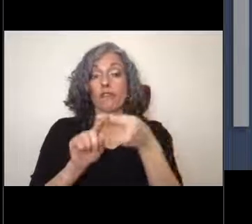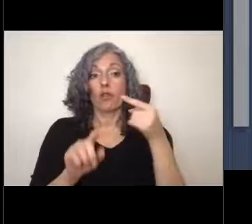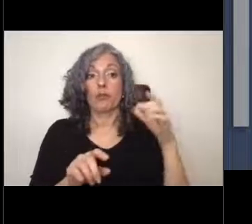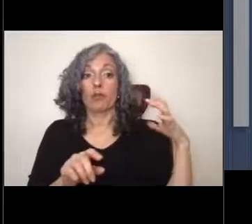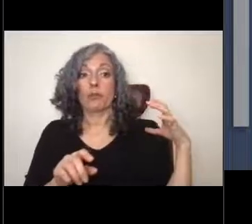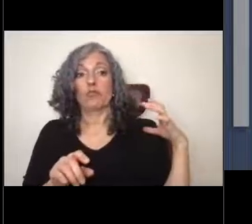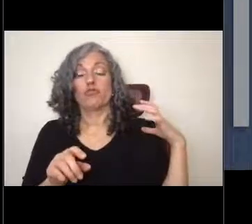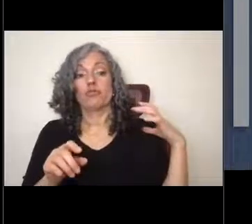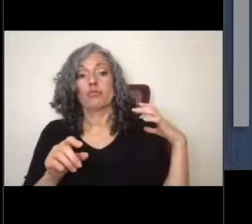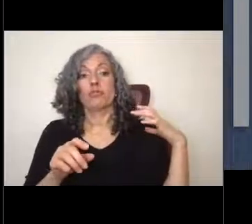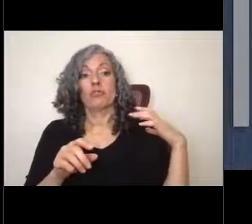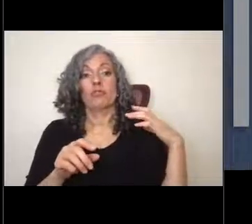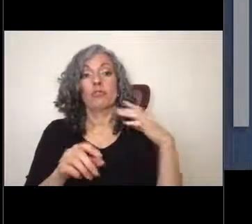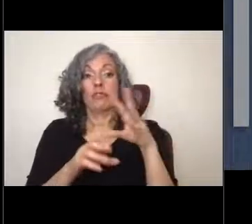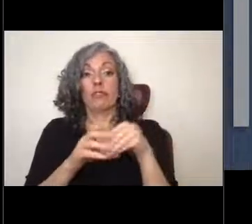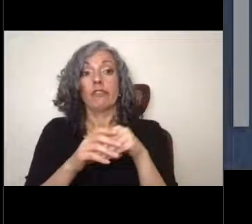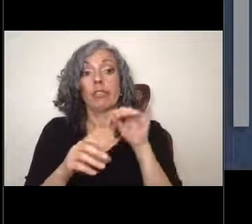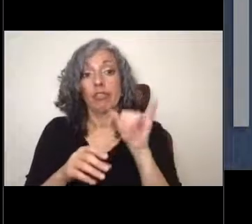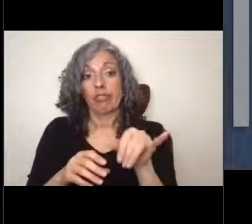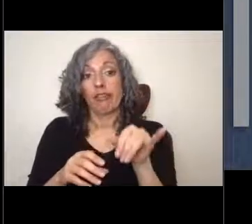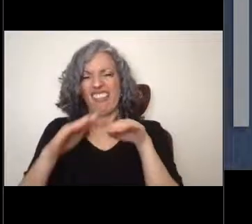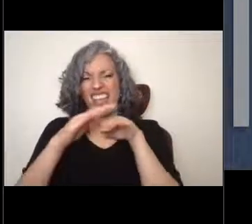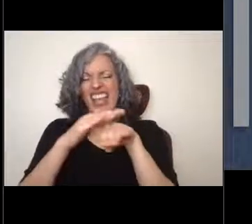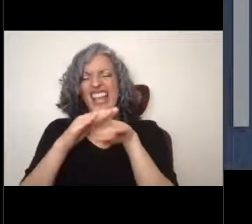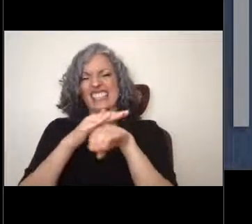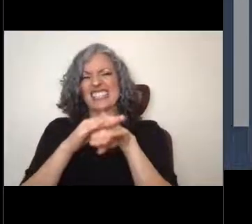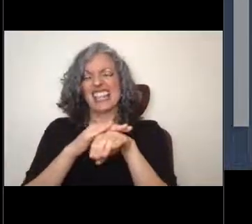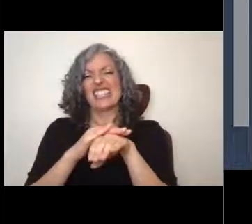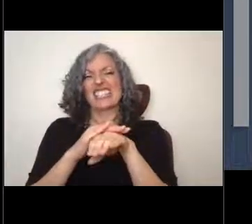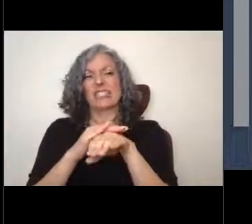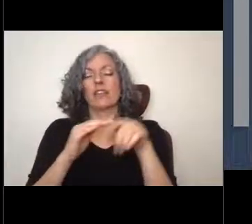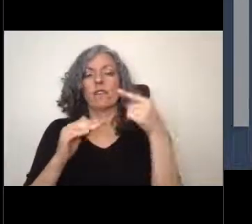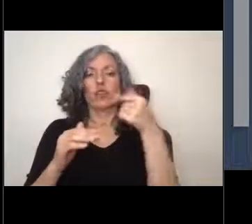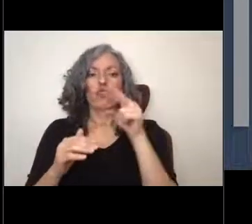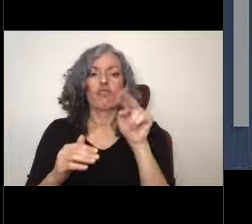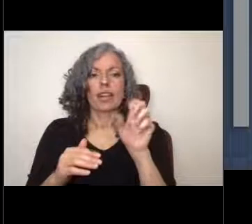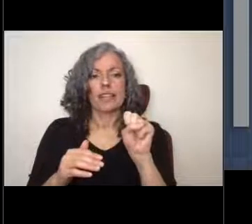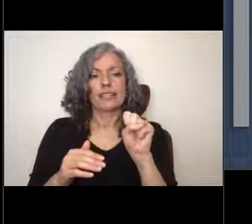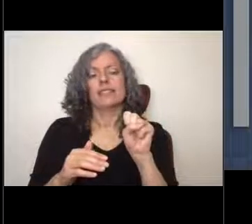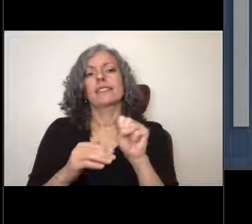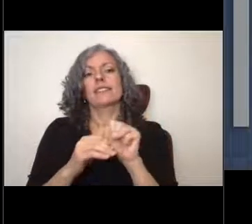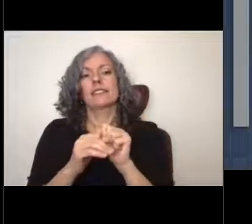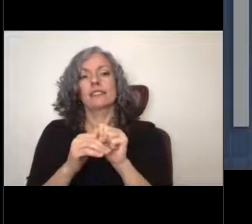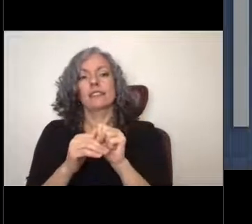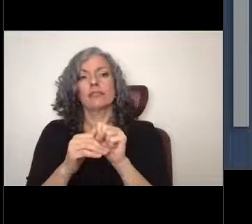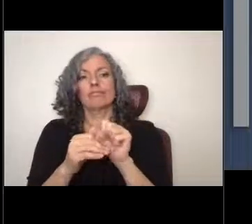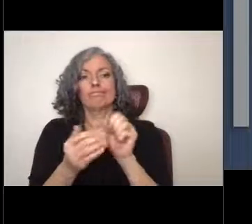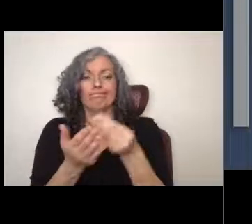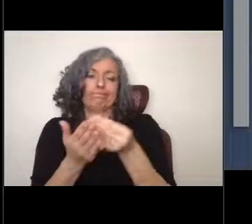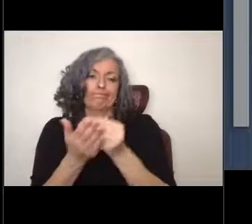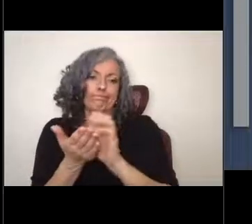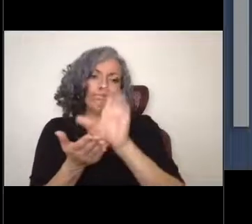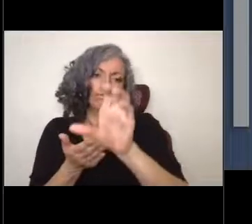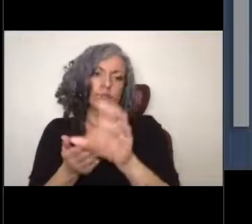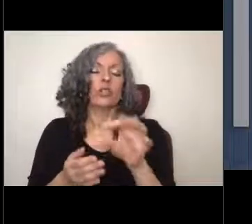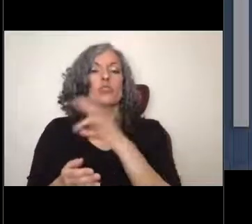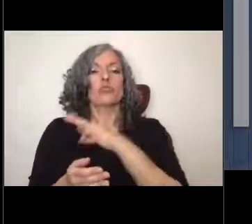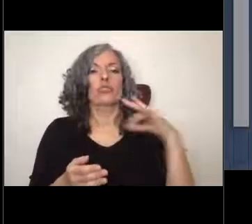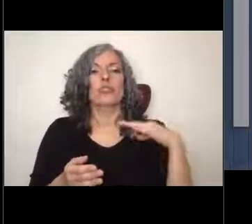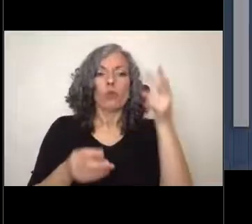the neighborhood access and equity grants. And so staff will be working on looking